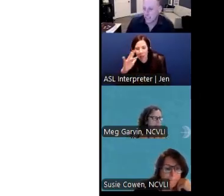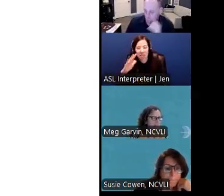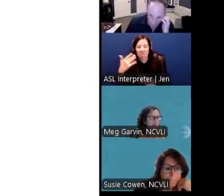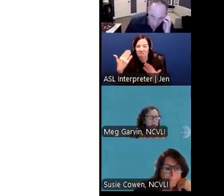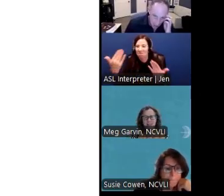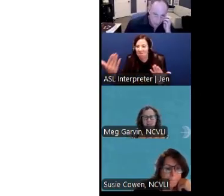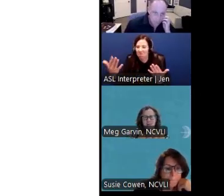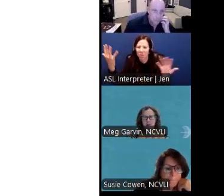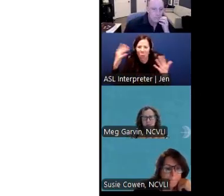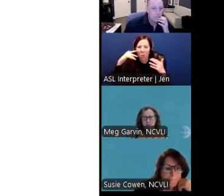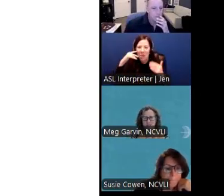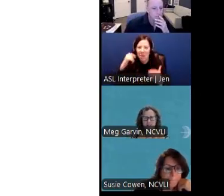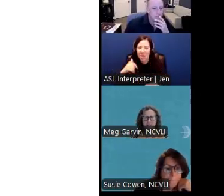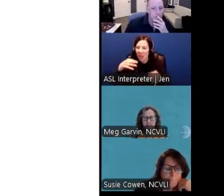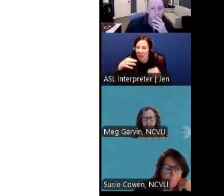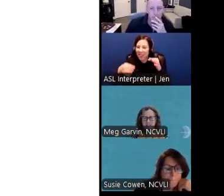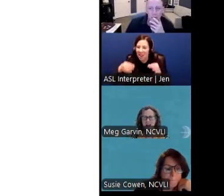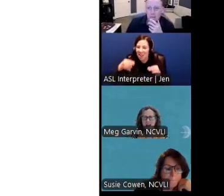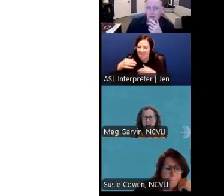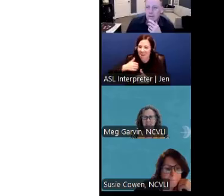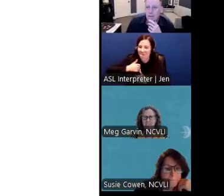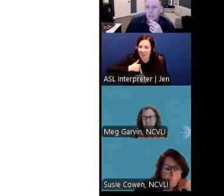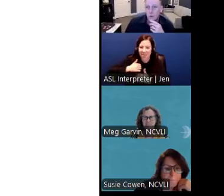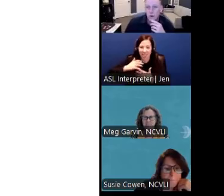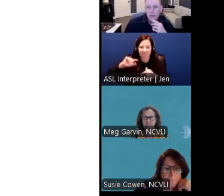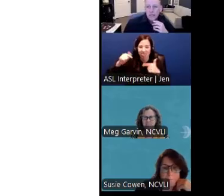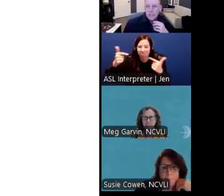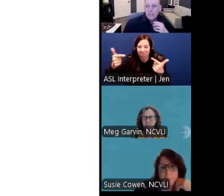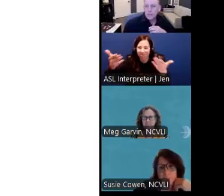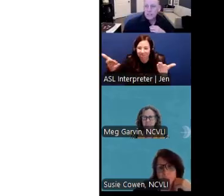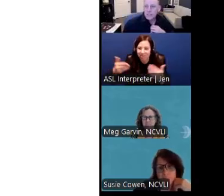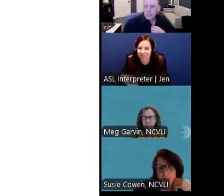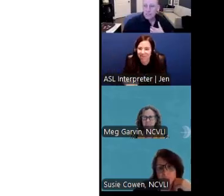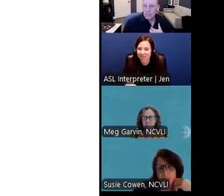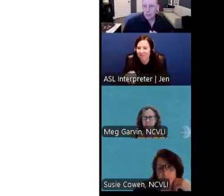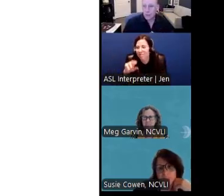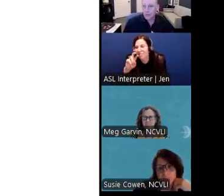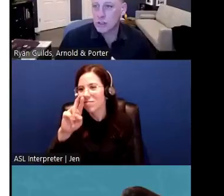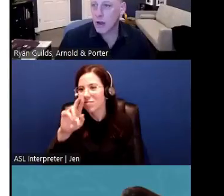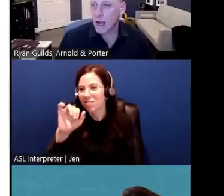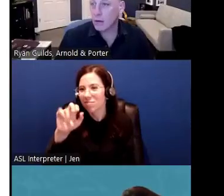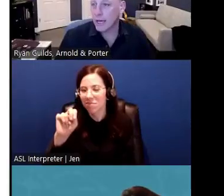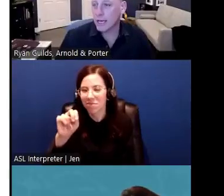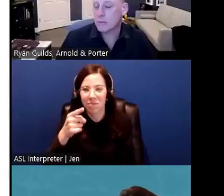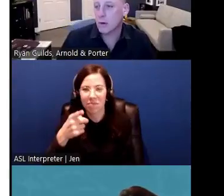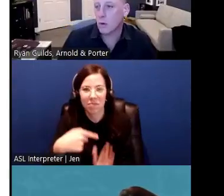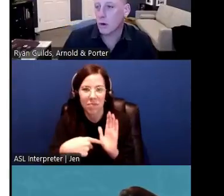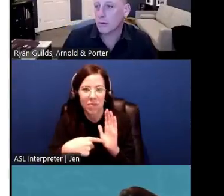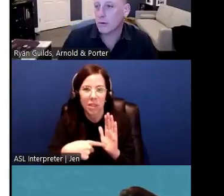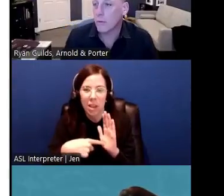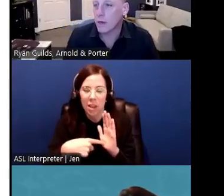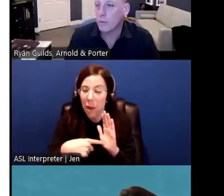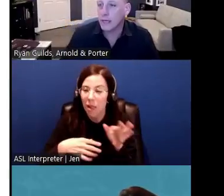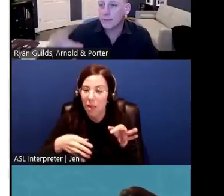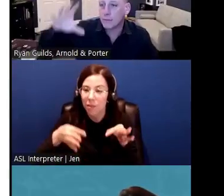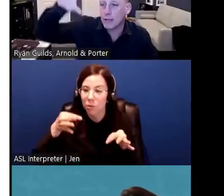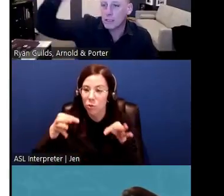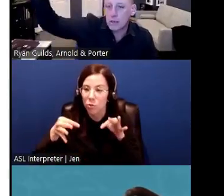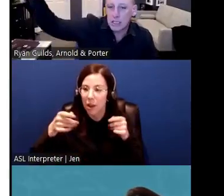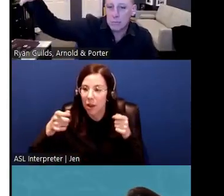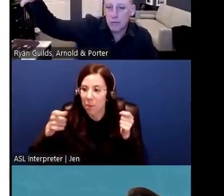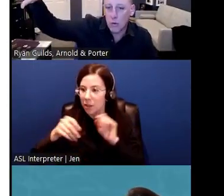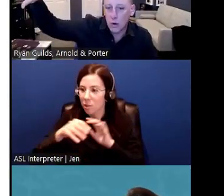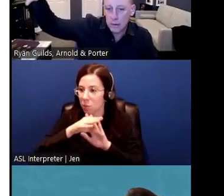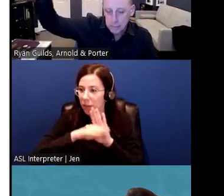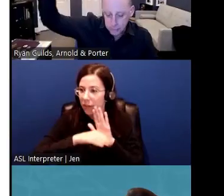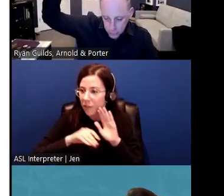can we expect at a court martial? Let's turn to that. Sure. So this is an example of a trial management order. I